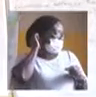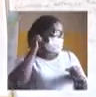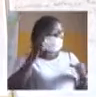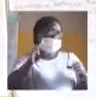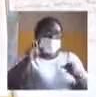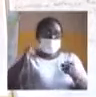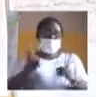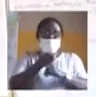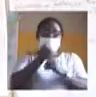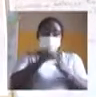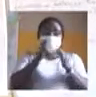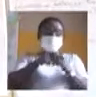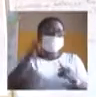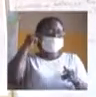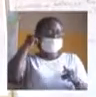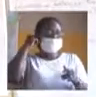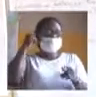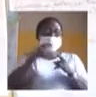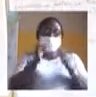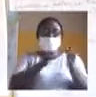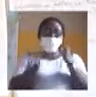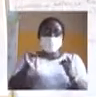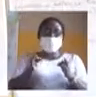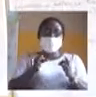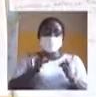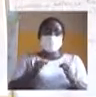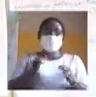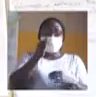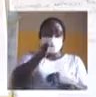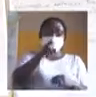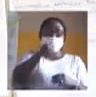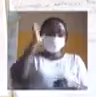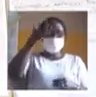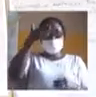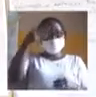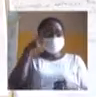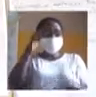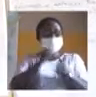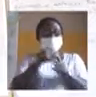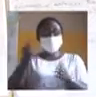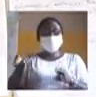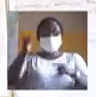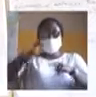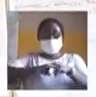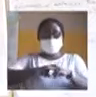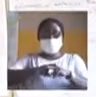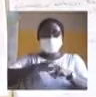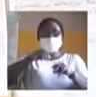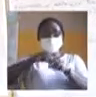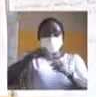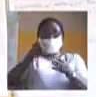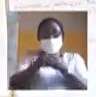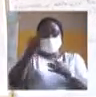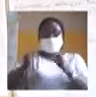increase in the purchase of car will lead to an increase in the quantity of fuel needed